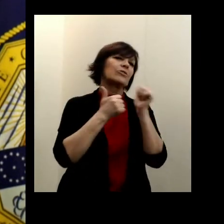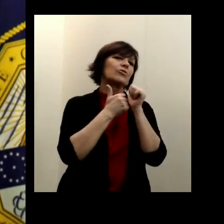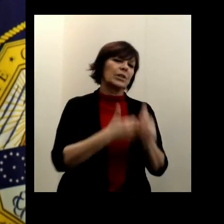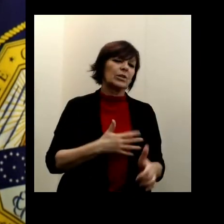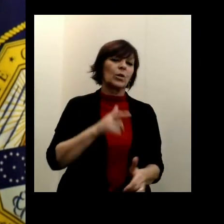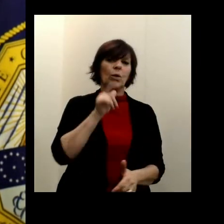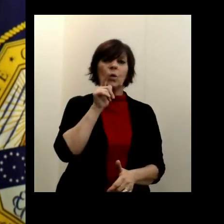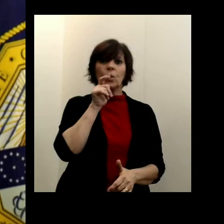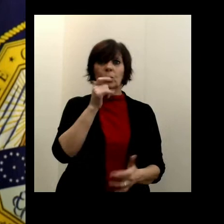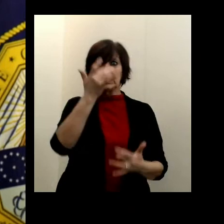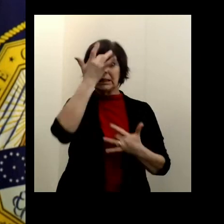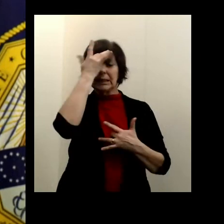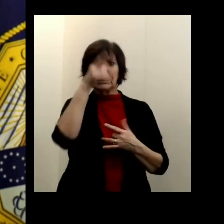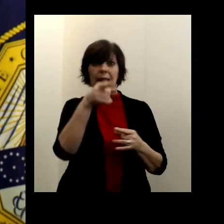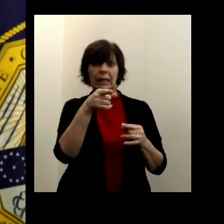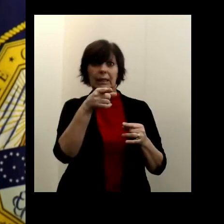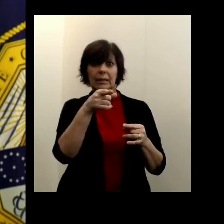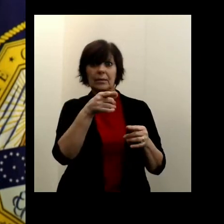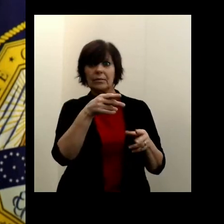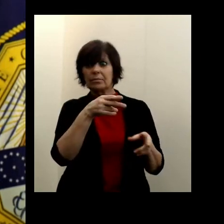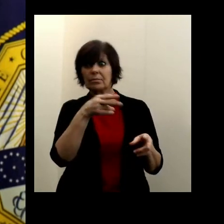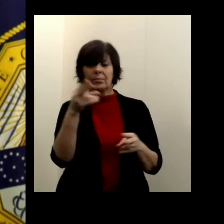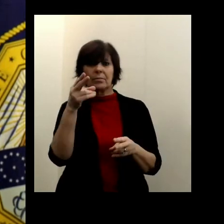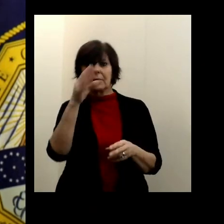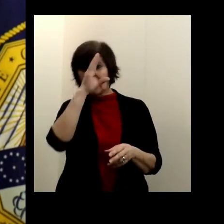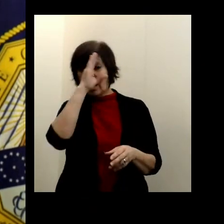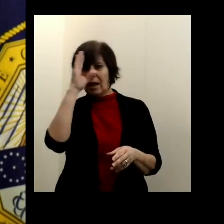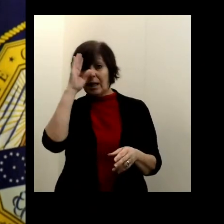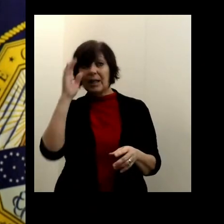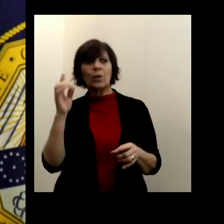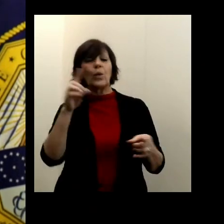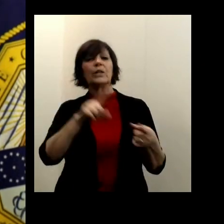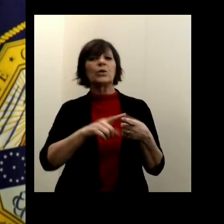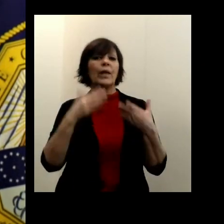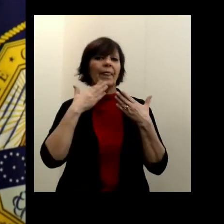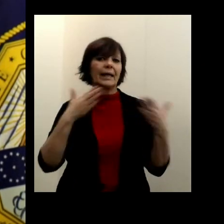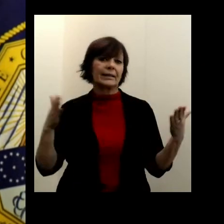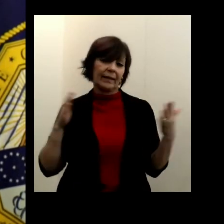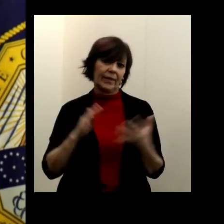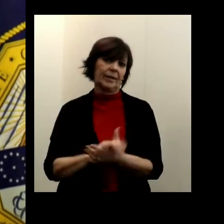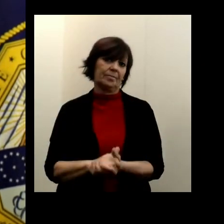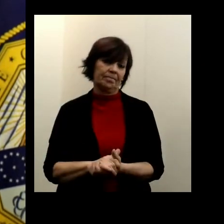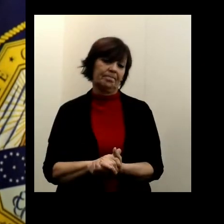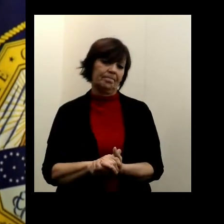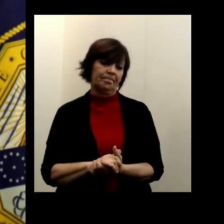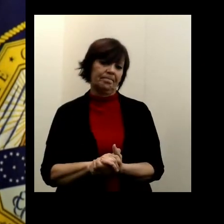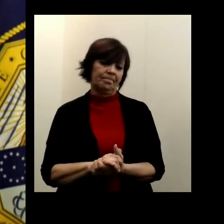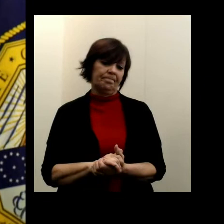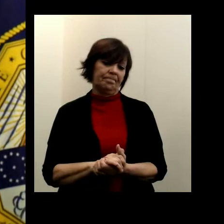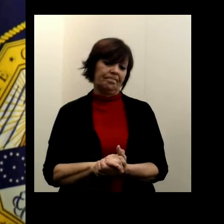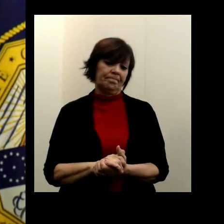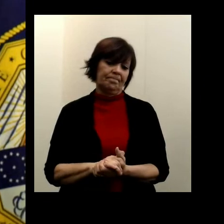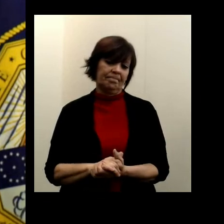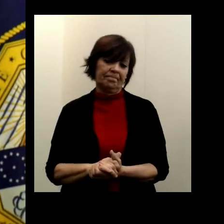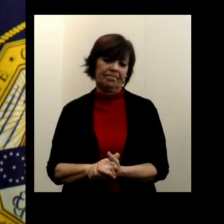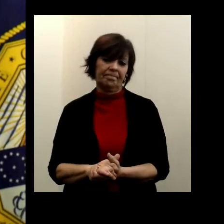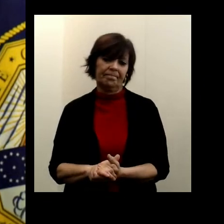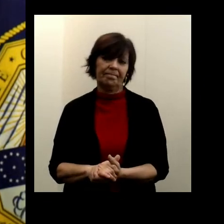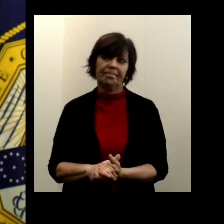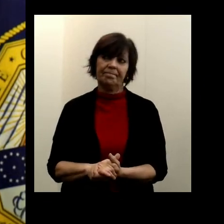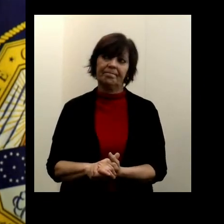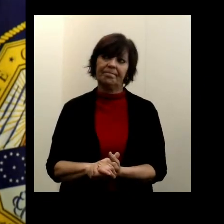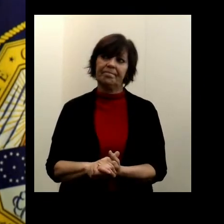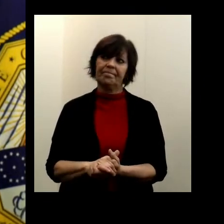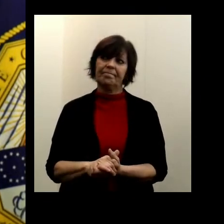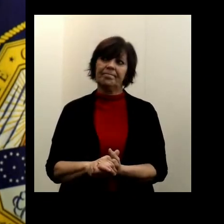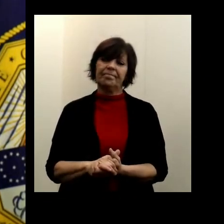were sick, had to be hospitalized, and did attend Thanksgiving in a gathering outside of their own home group, so to